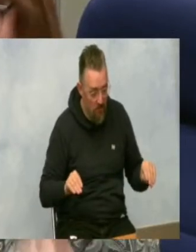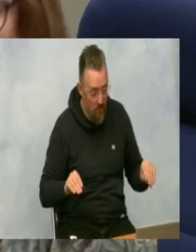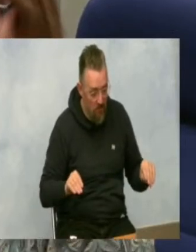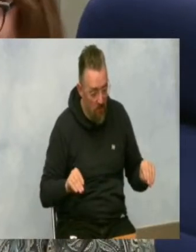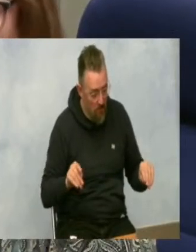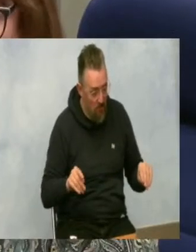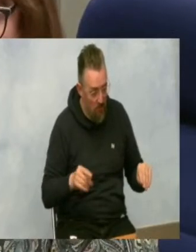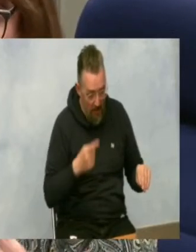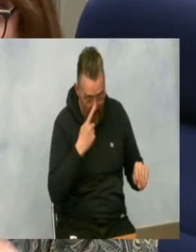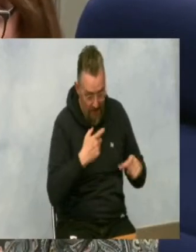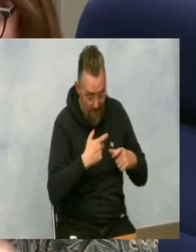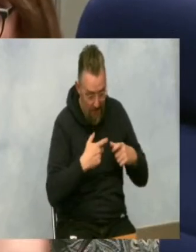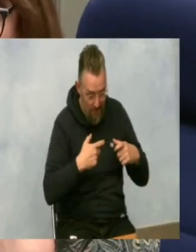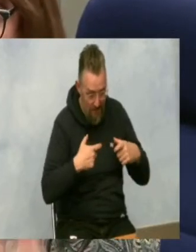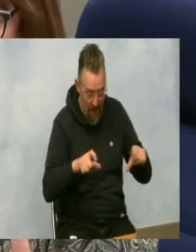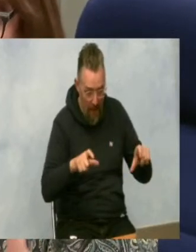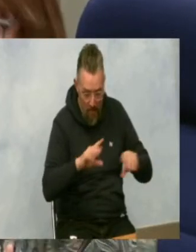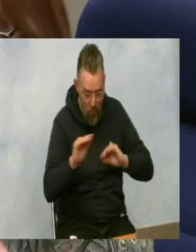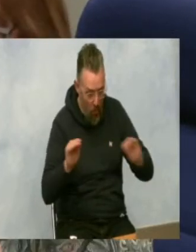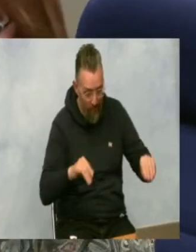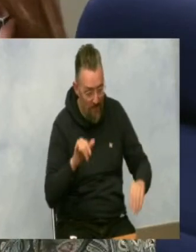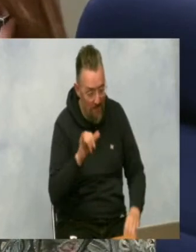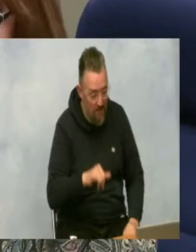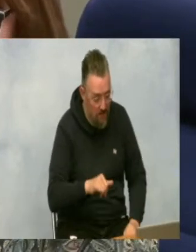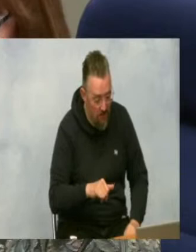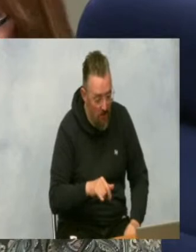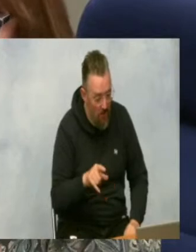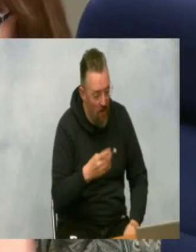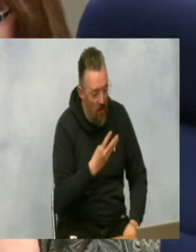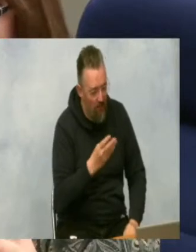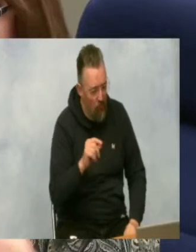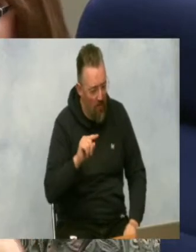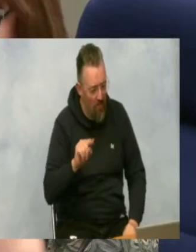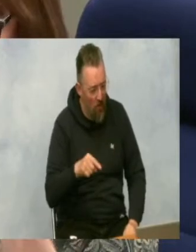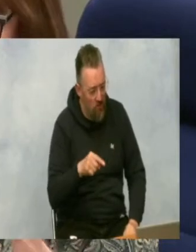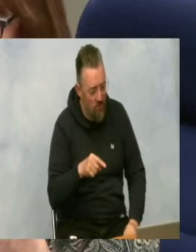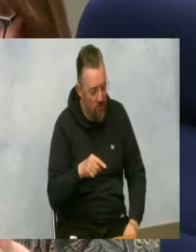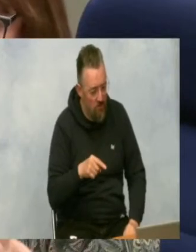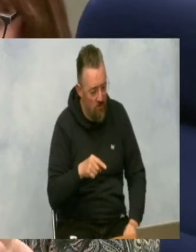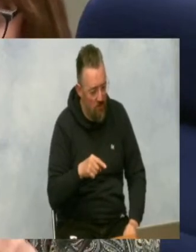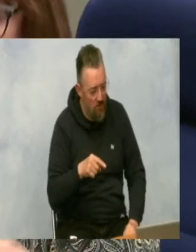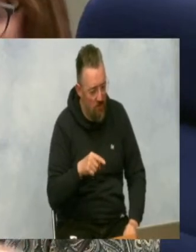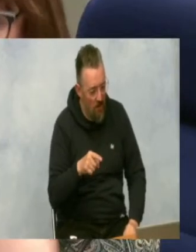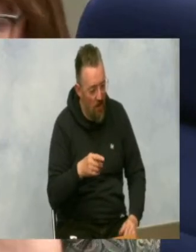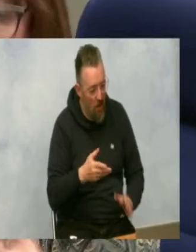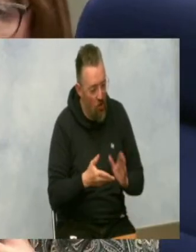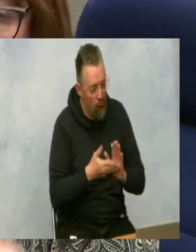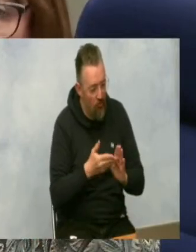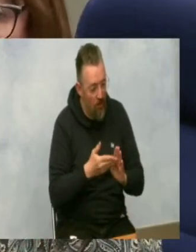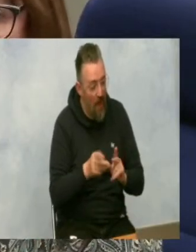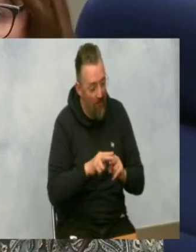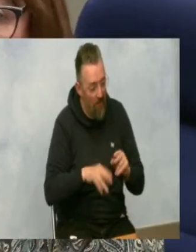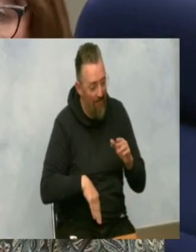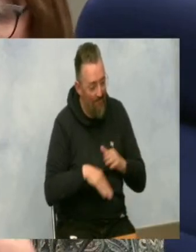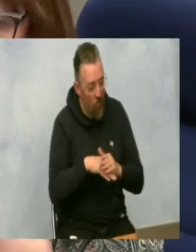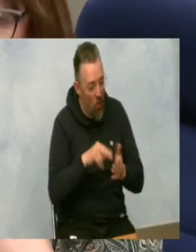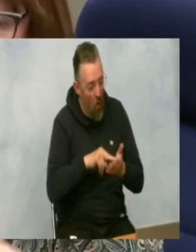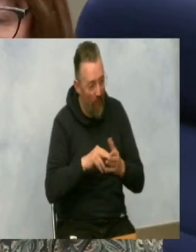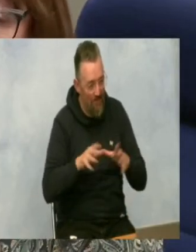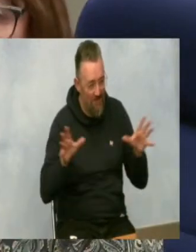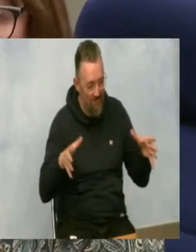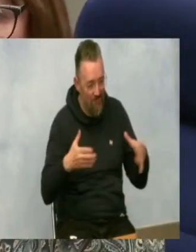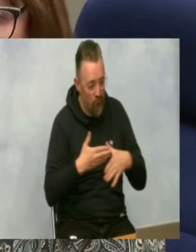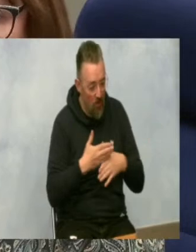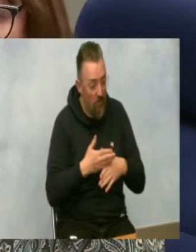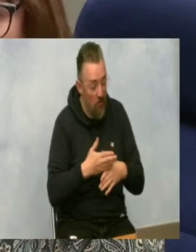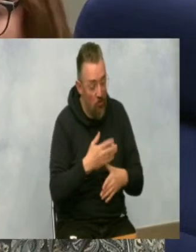that can still go ahead. And as I say, the 400,000 is the running cost for a fully functioning office, but it could be